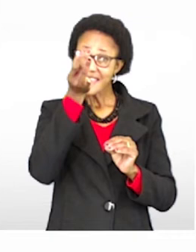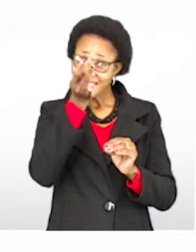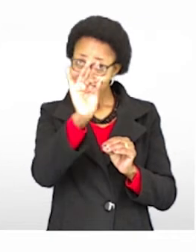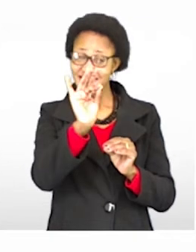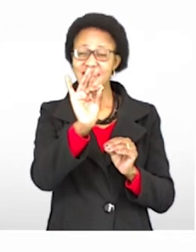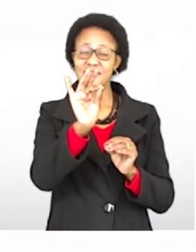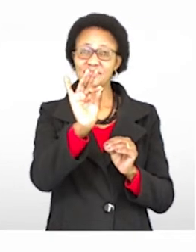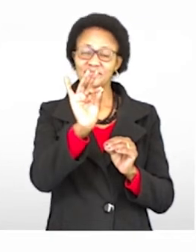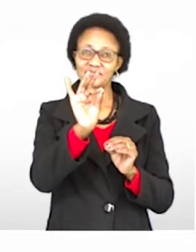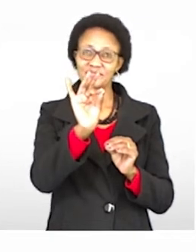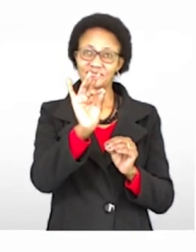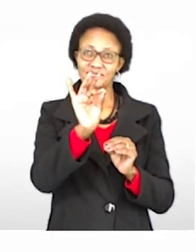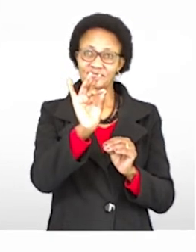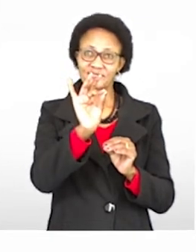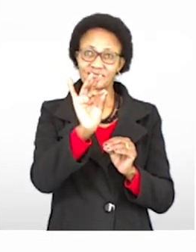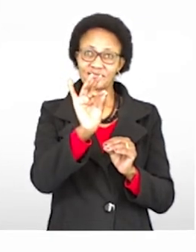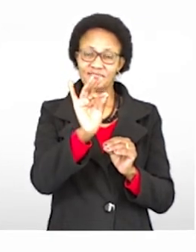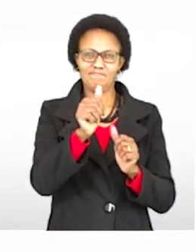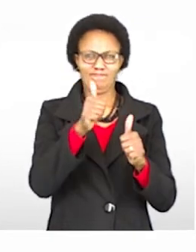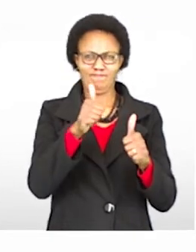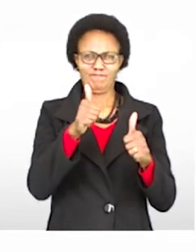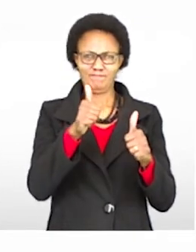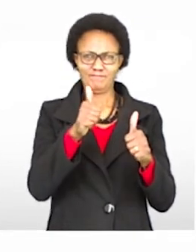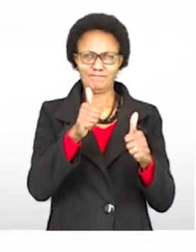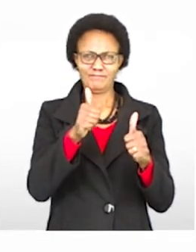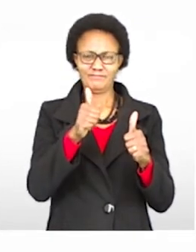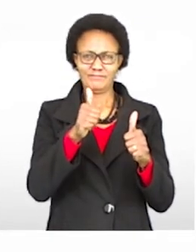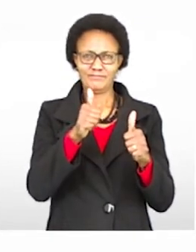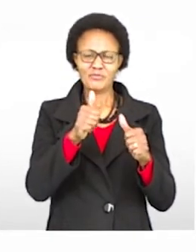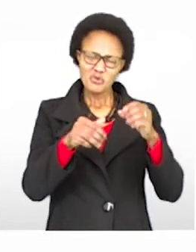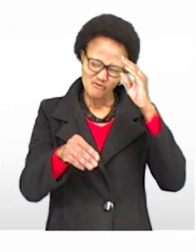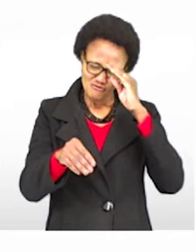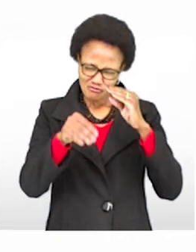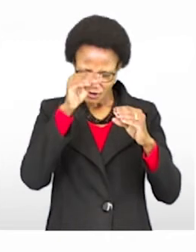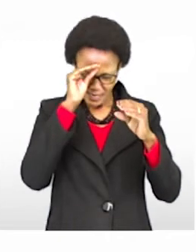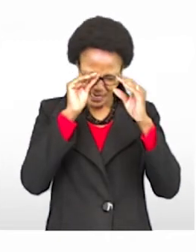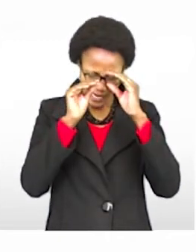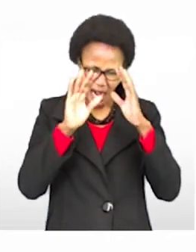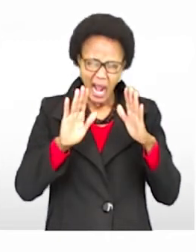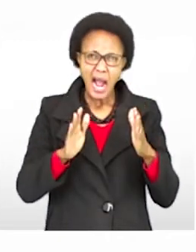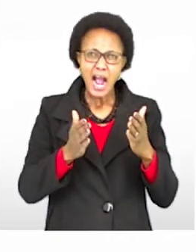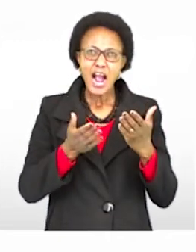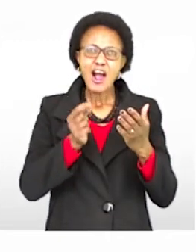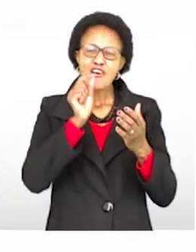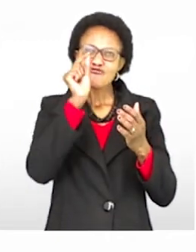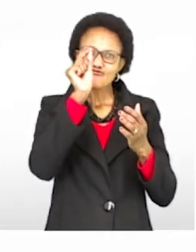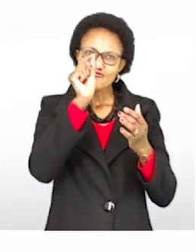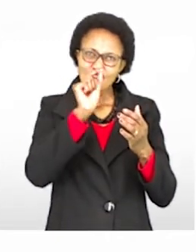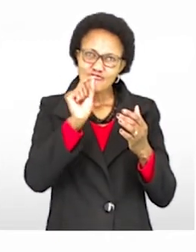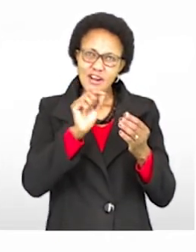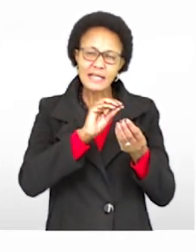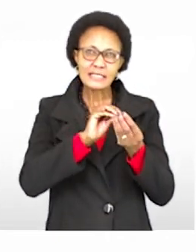8. Very good. We are going to learn how to write the number 8 as well as